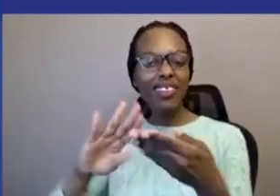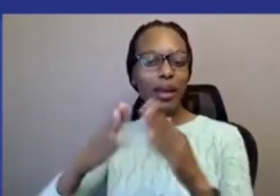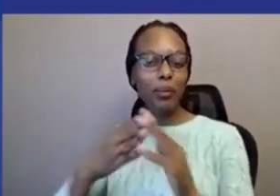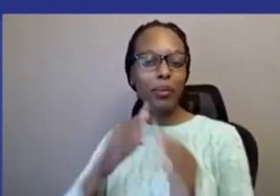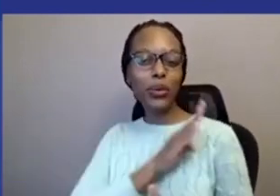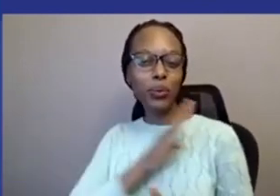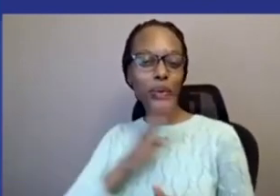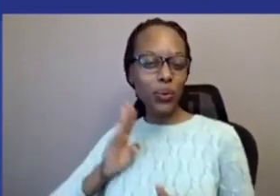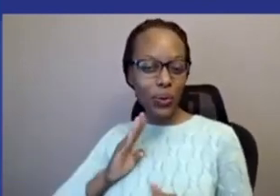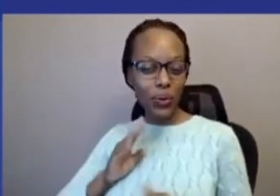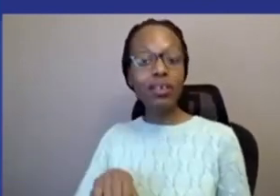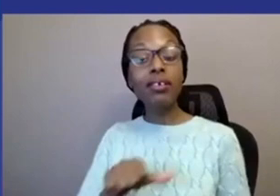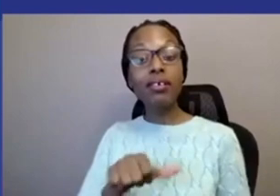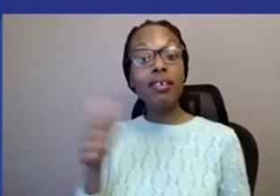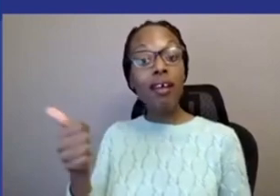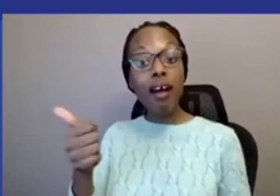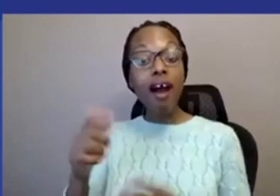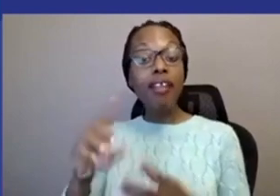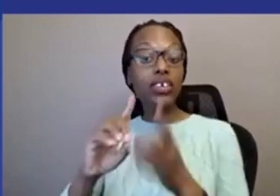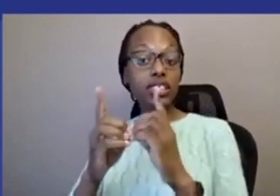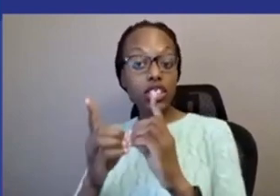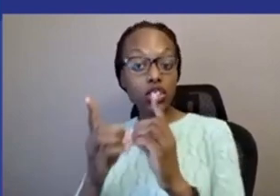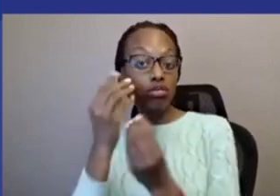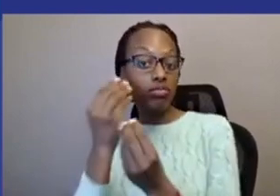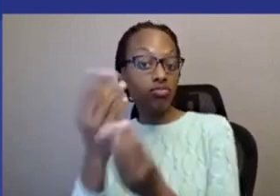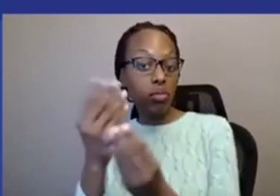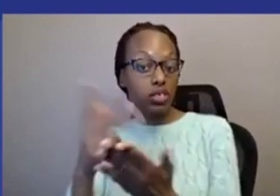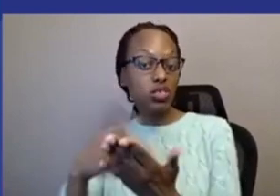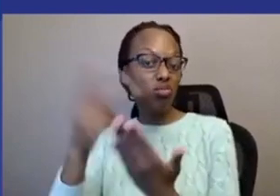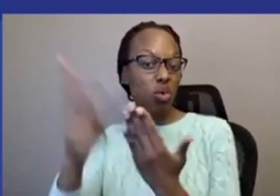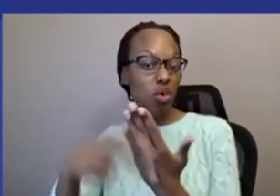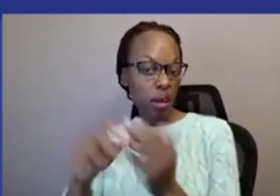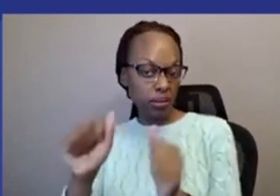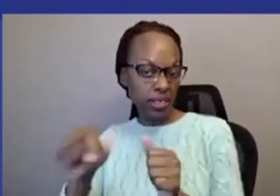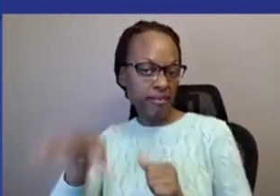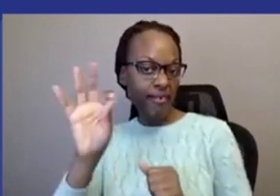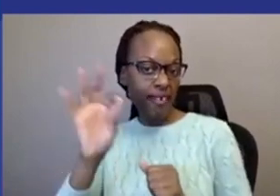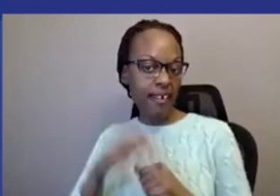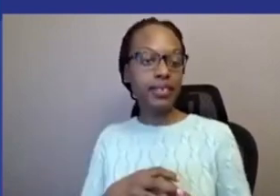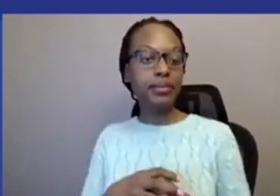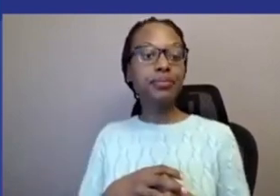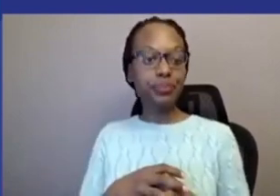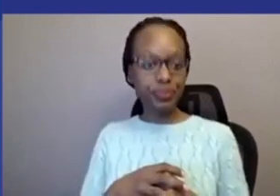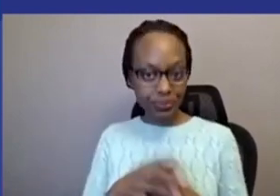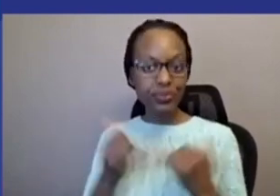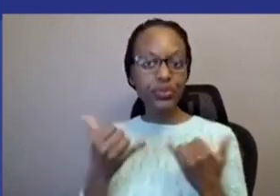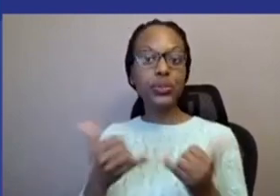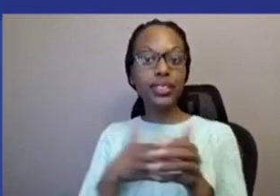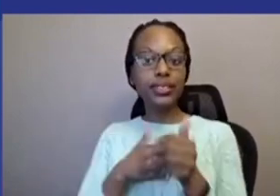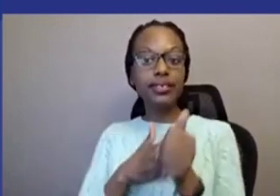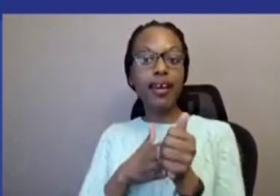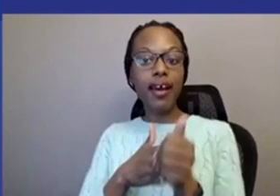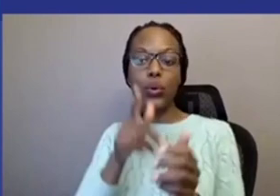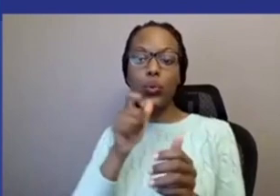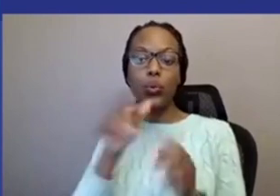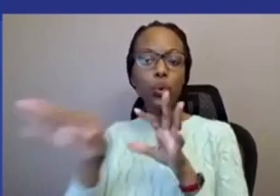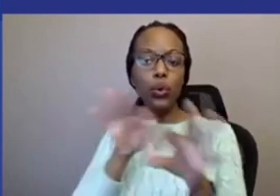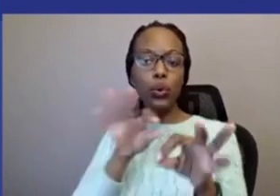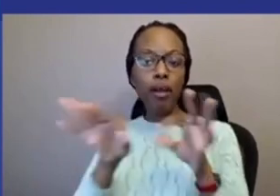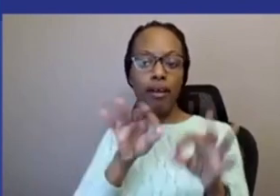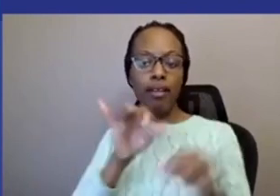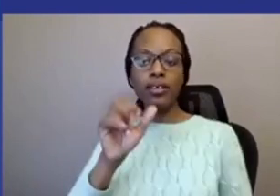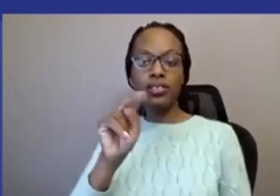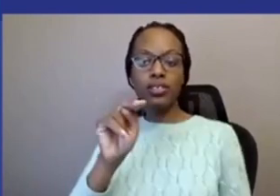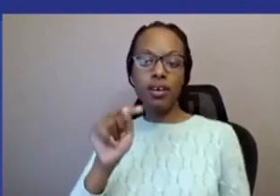symposium thematic guides and digital program book. Today's Justice thematic guide was curated by Jonathan Gonzalez, who will also